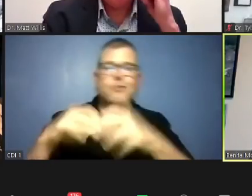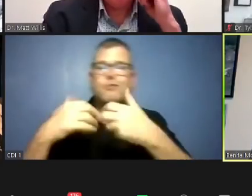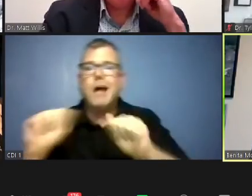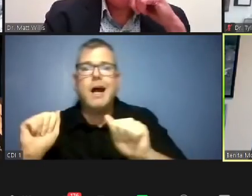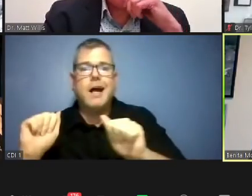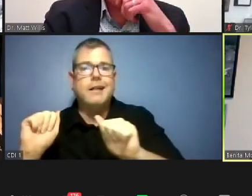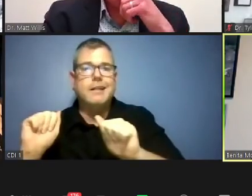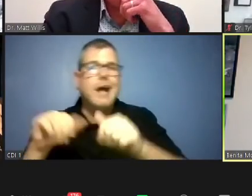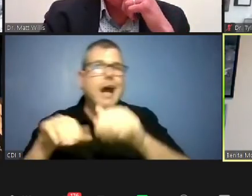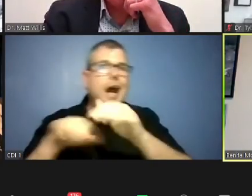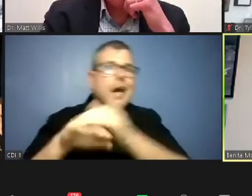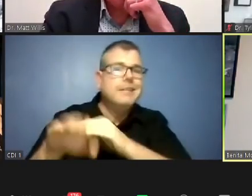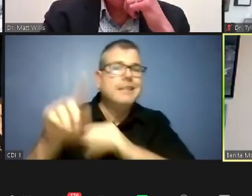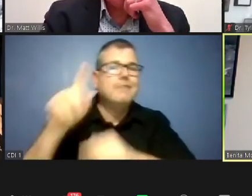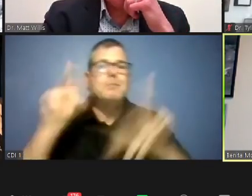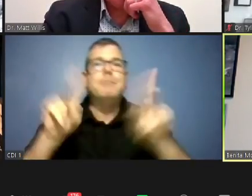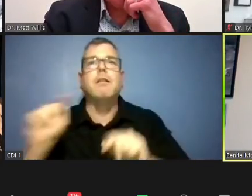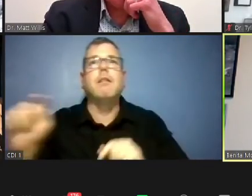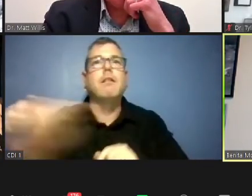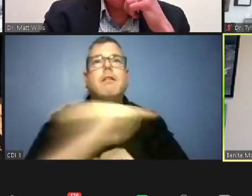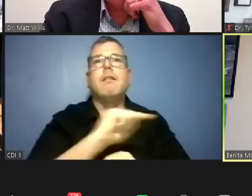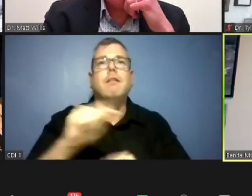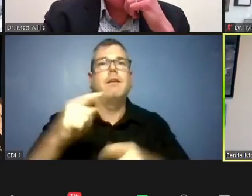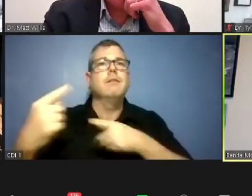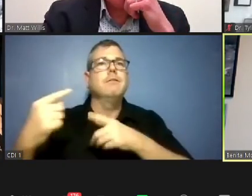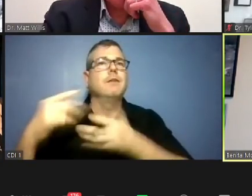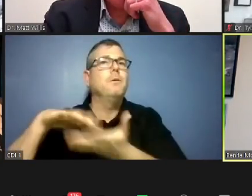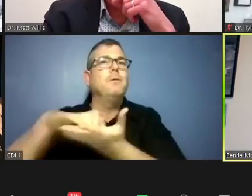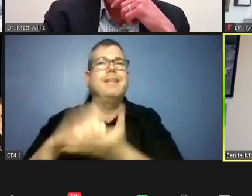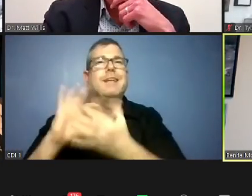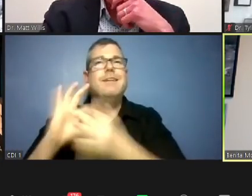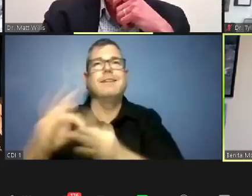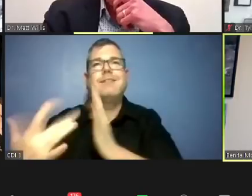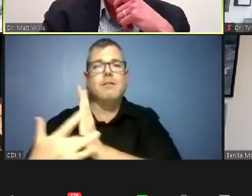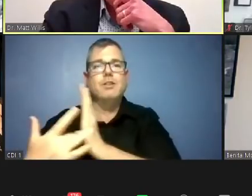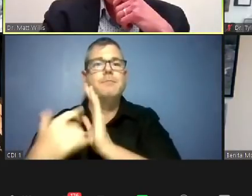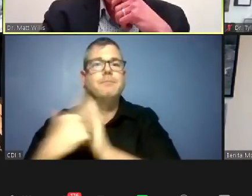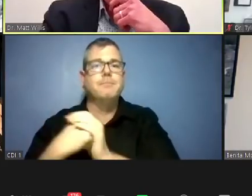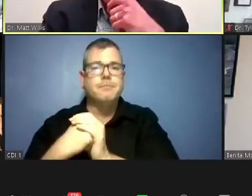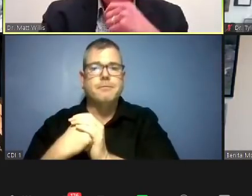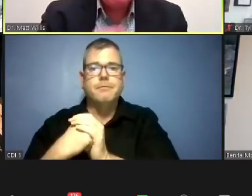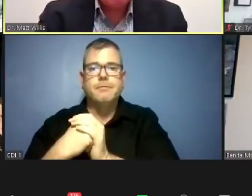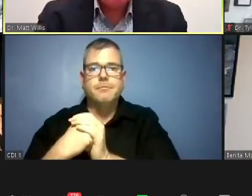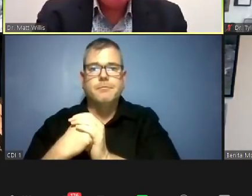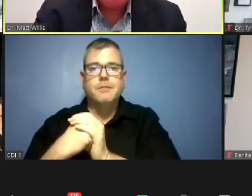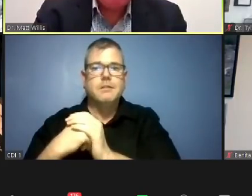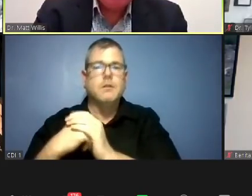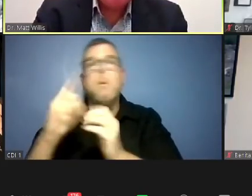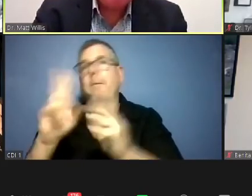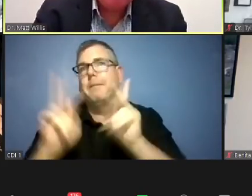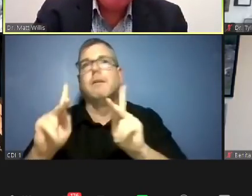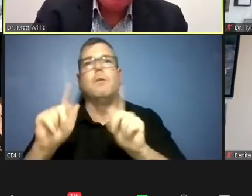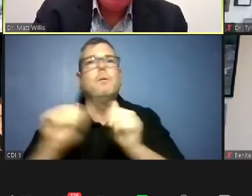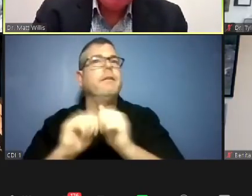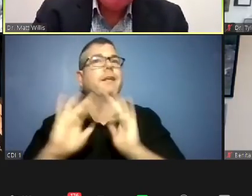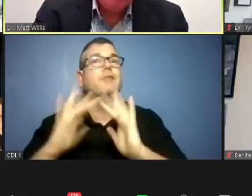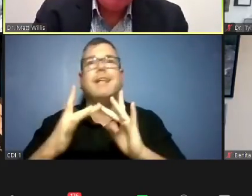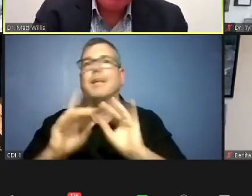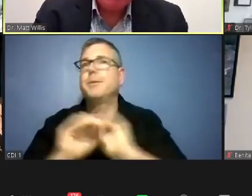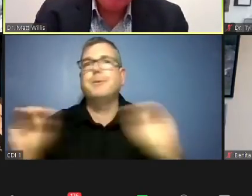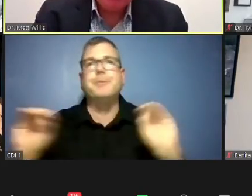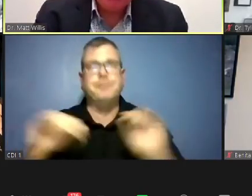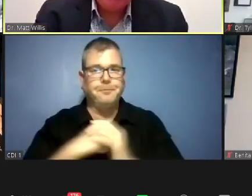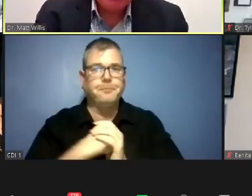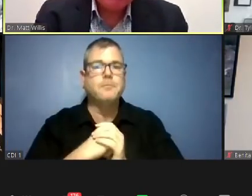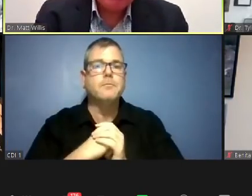who don't have a computer or internet access. Lainey, can I just add something to that? As we've been talking about building